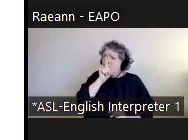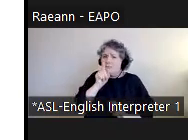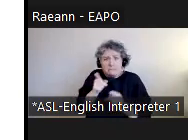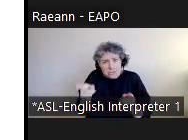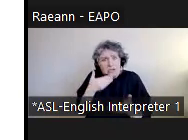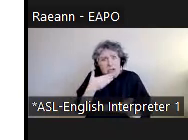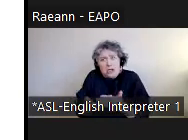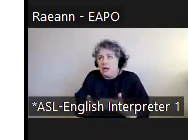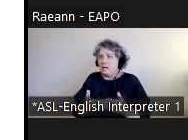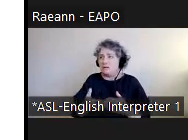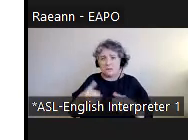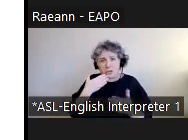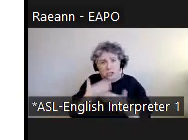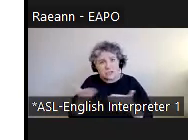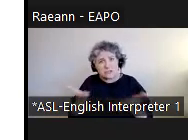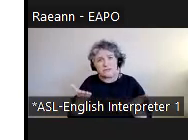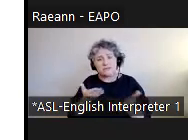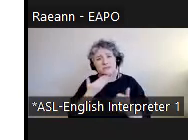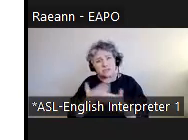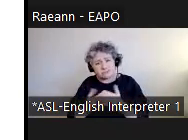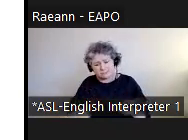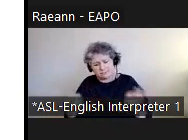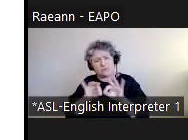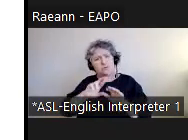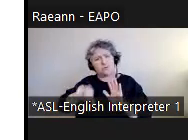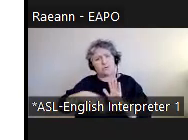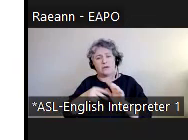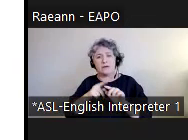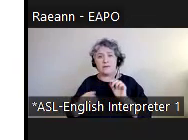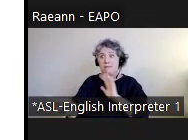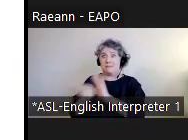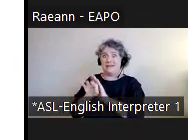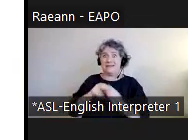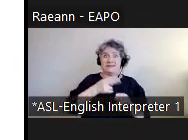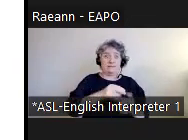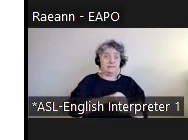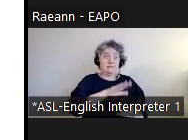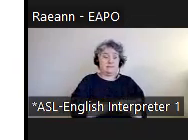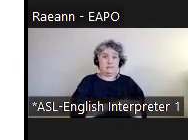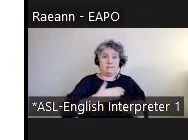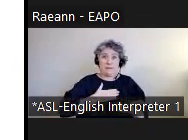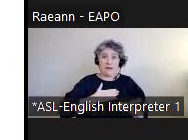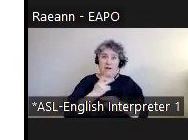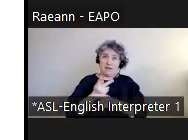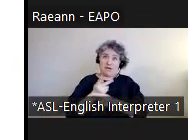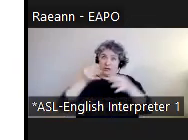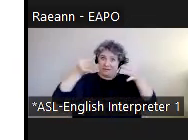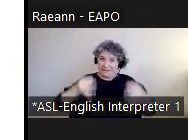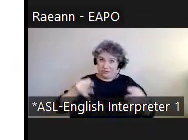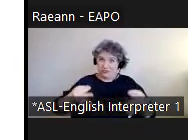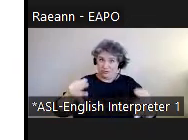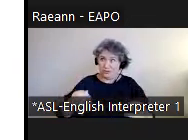provide great services. But they should not be the person you are assigning to be your attorney, right? They should not be your decision